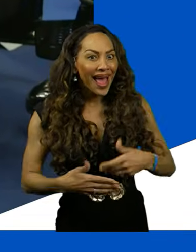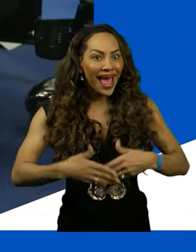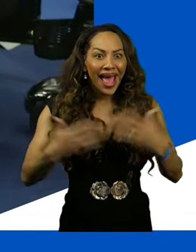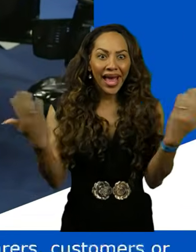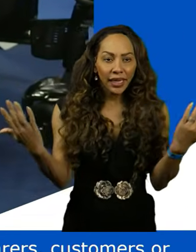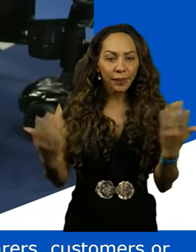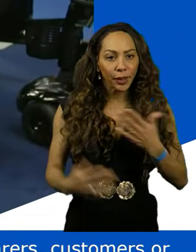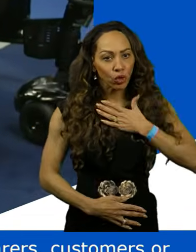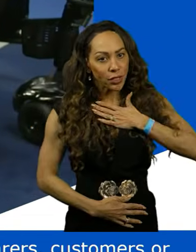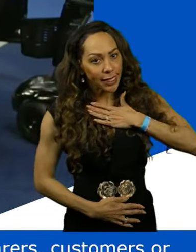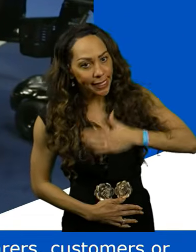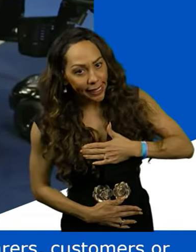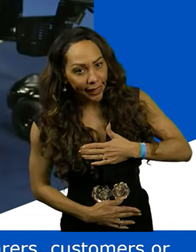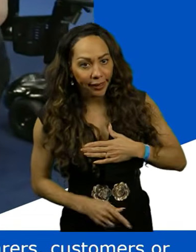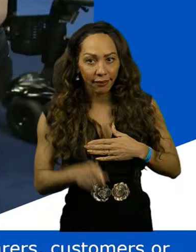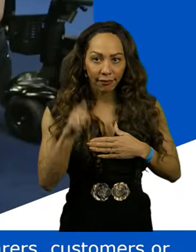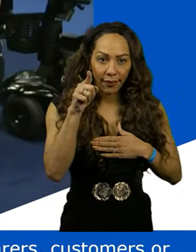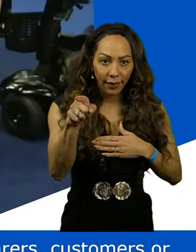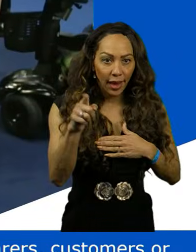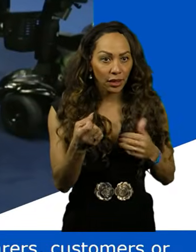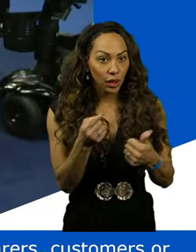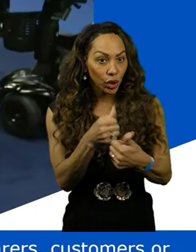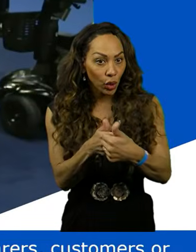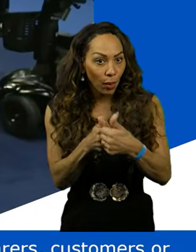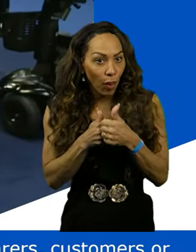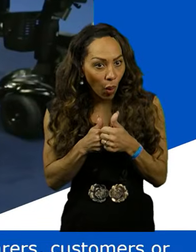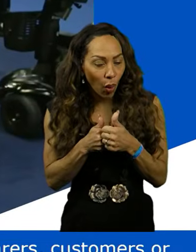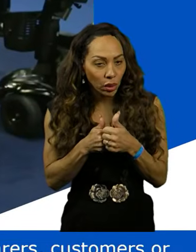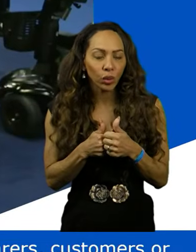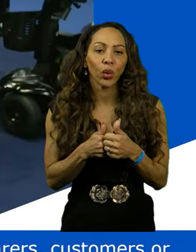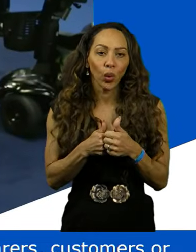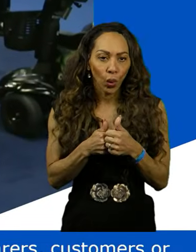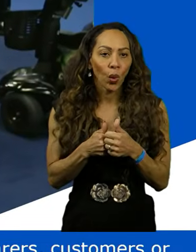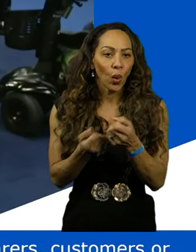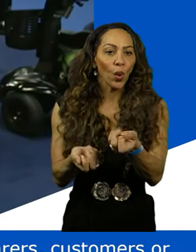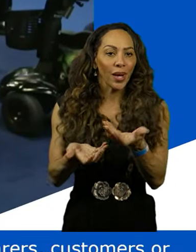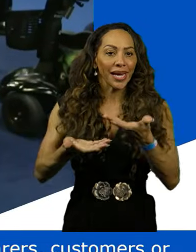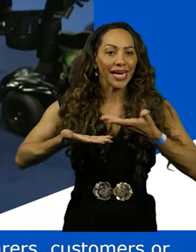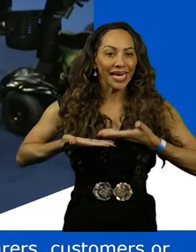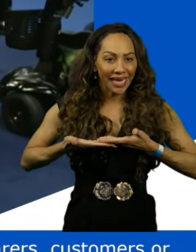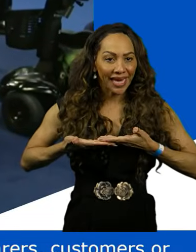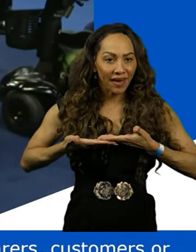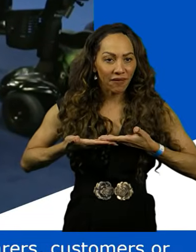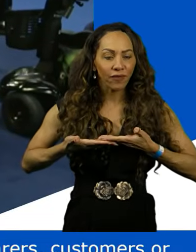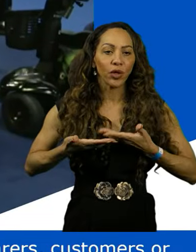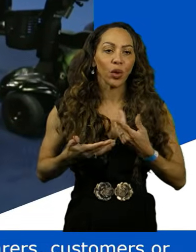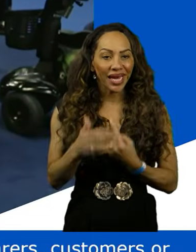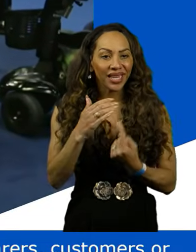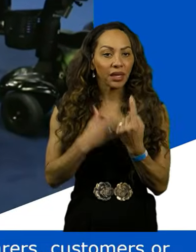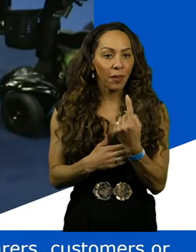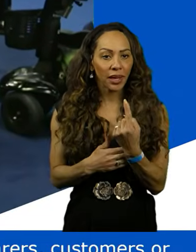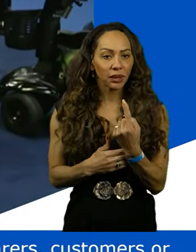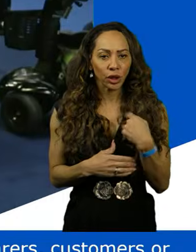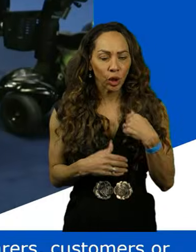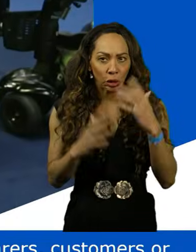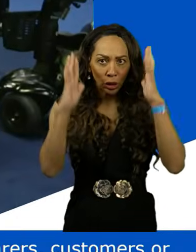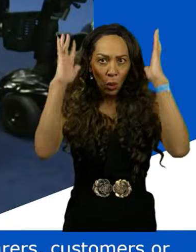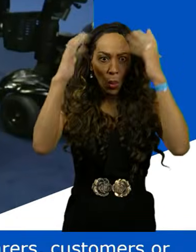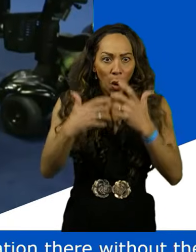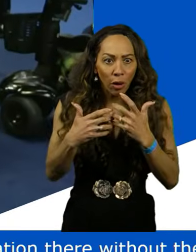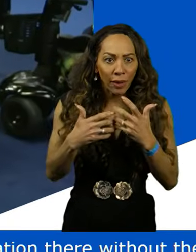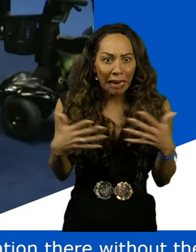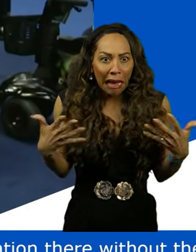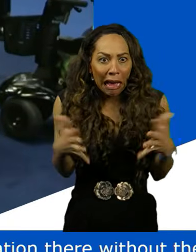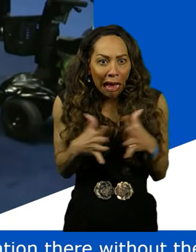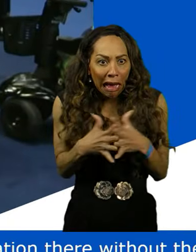of that support does have that available with this adaptation there, without the stress of having to lift their product in and out of there. Yes. And